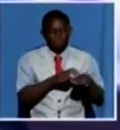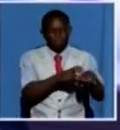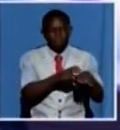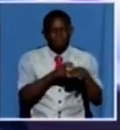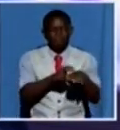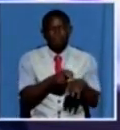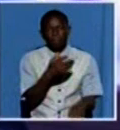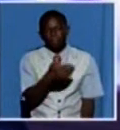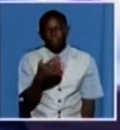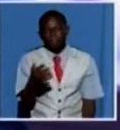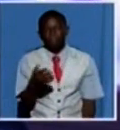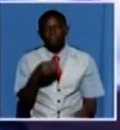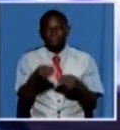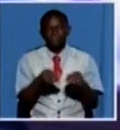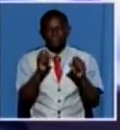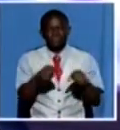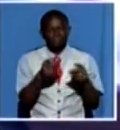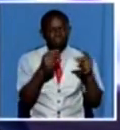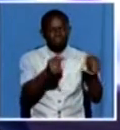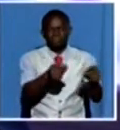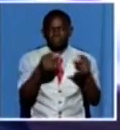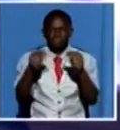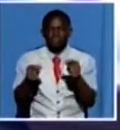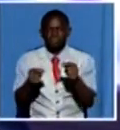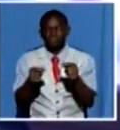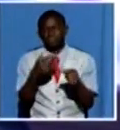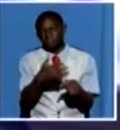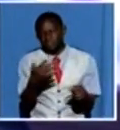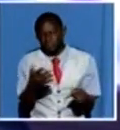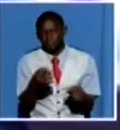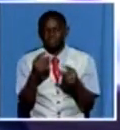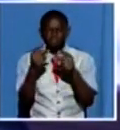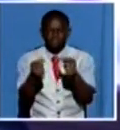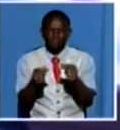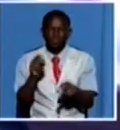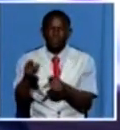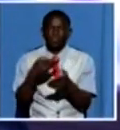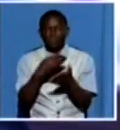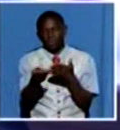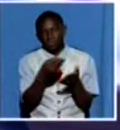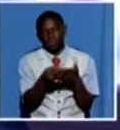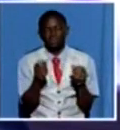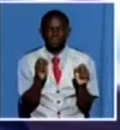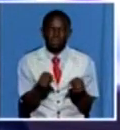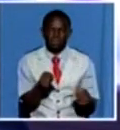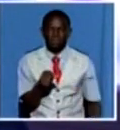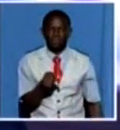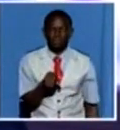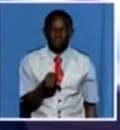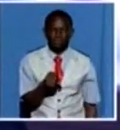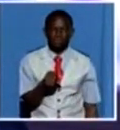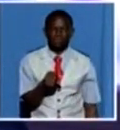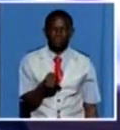which the consumer also gets. And when our people are complaining, we need to put things into